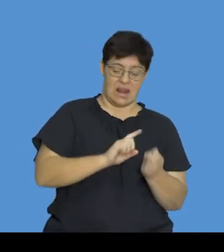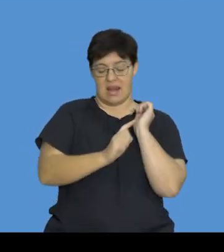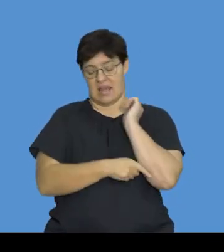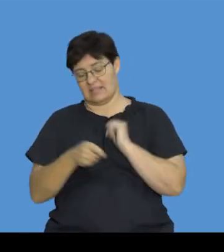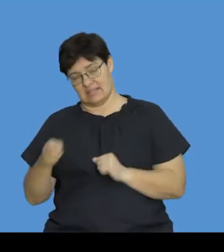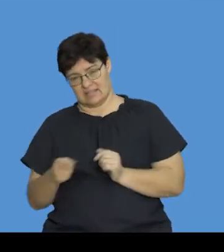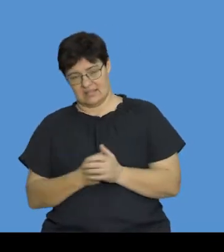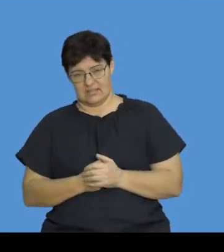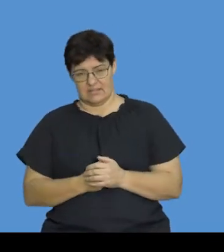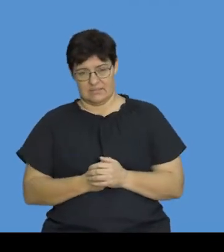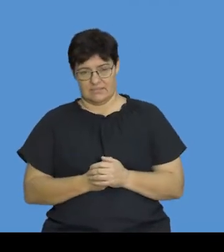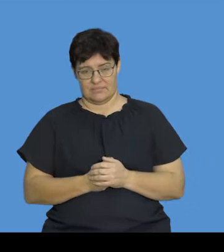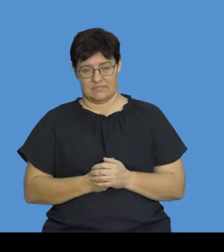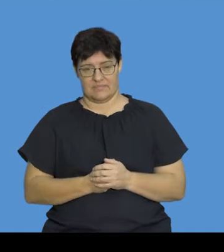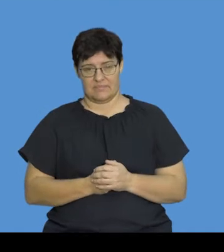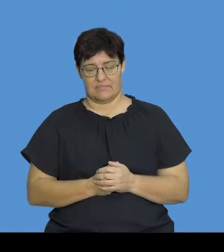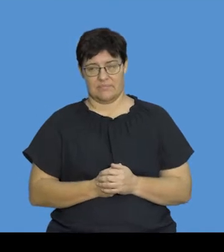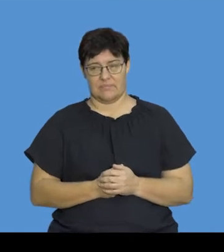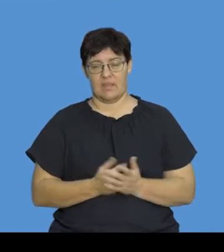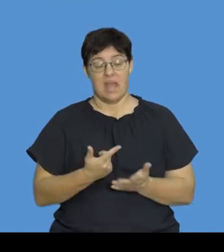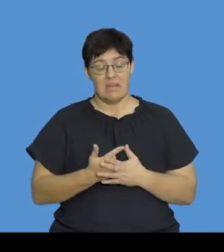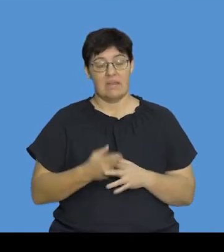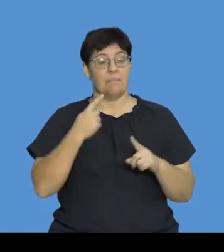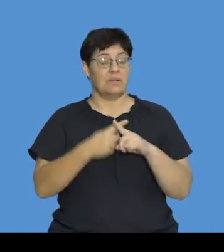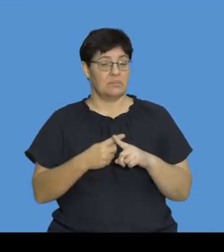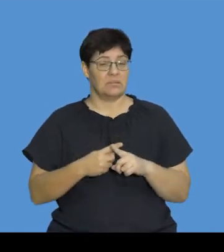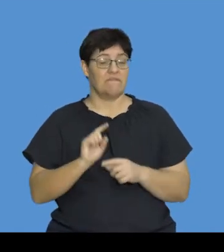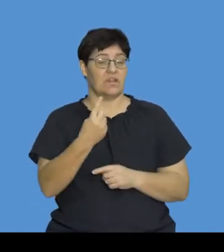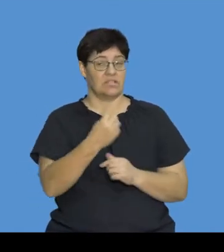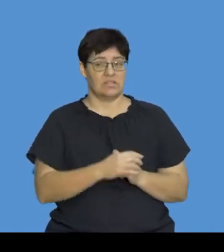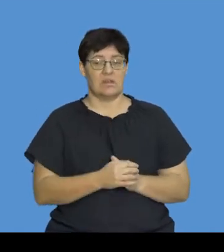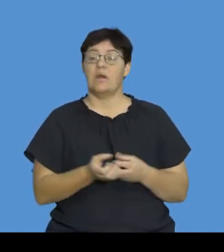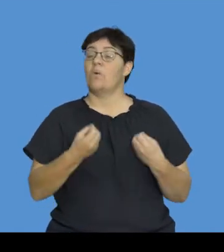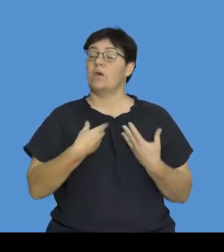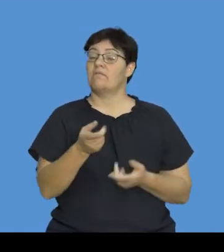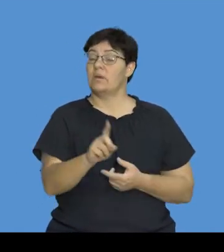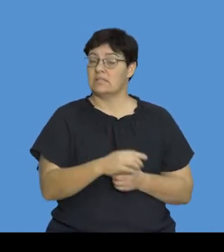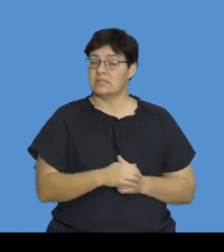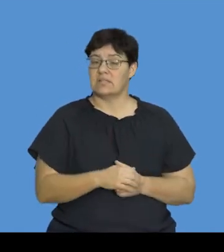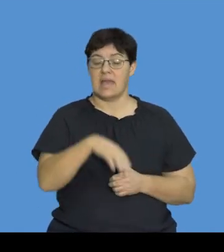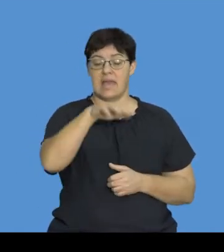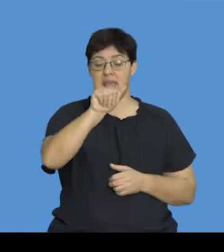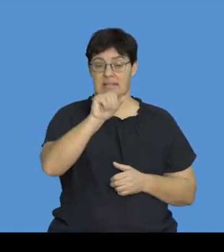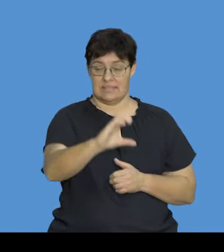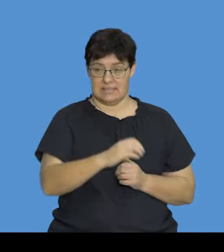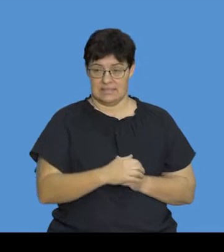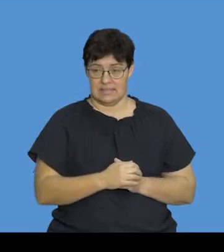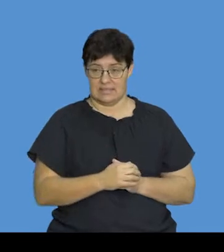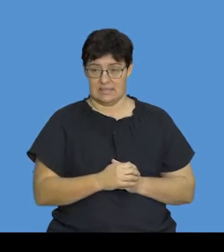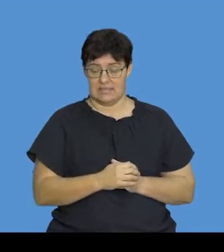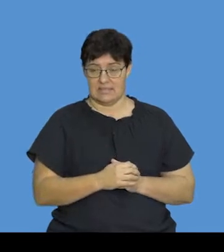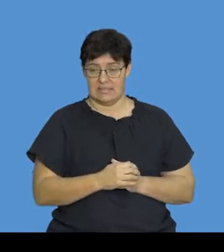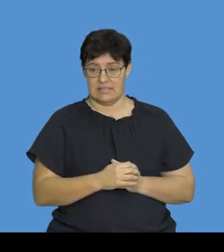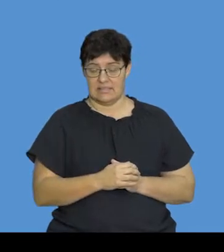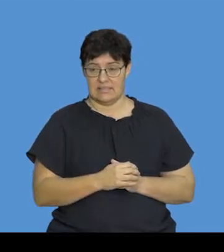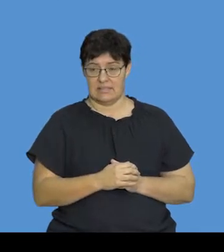bracket multiplied together. So if I multiply the first, it will give me AC. I